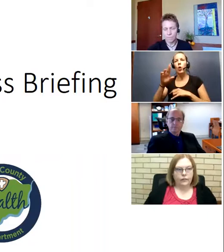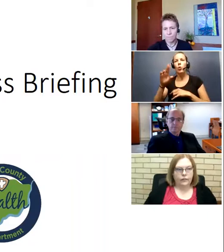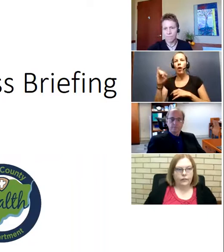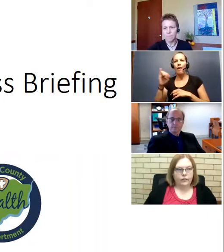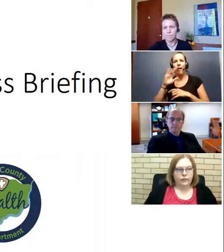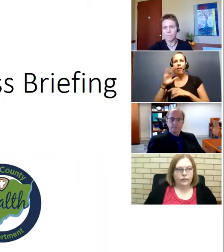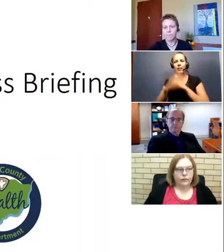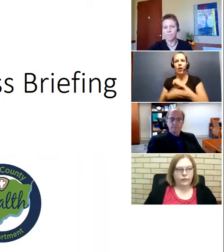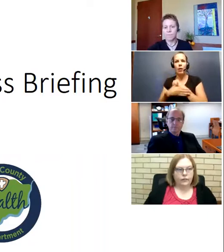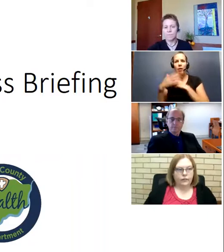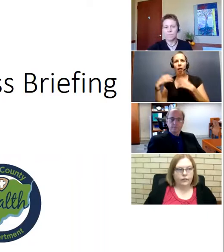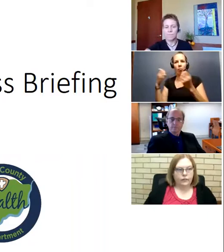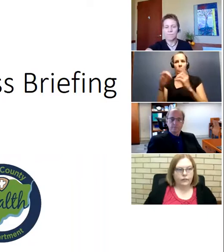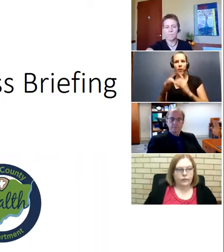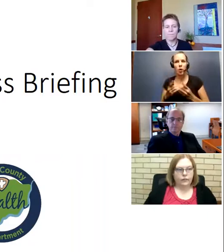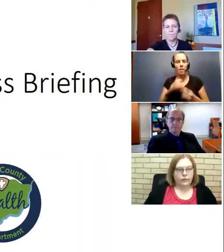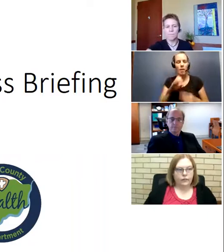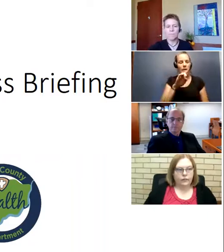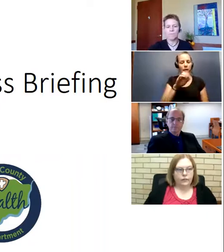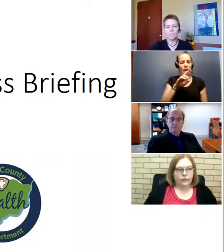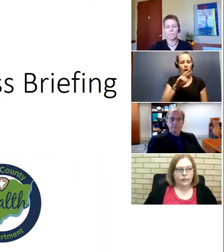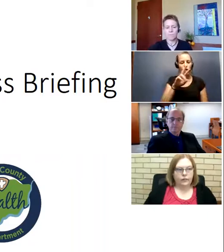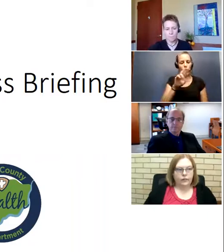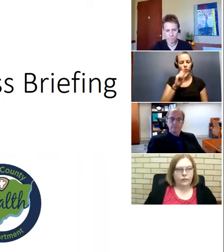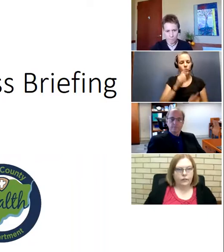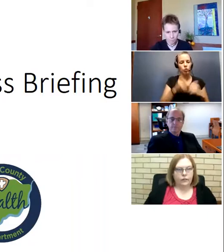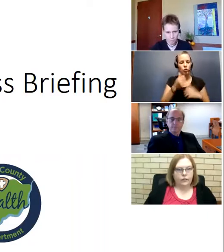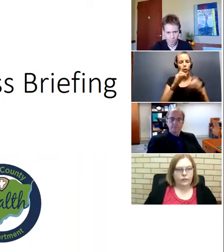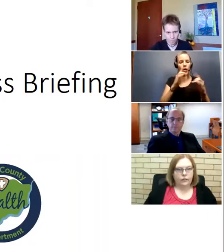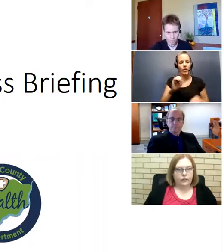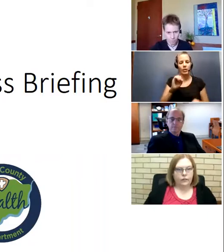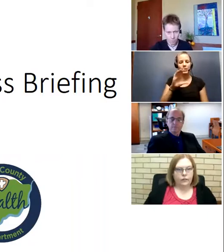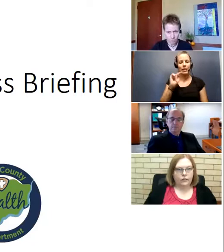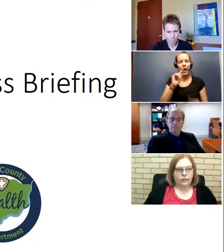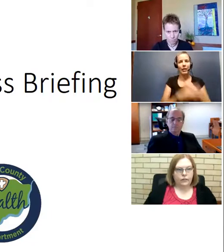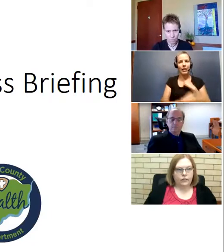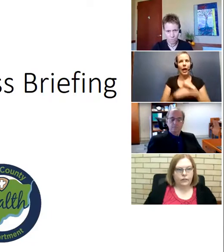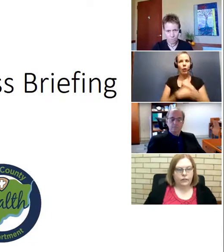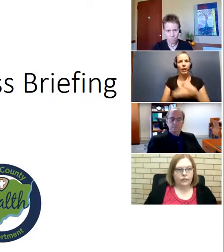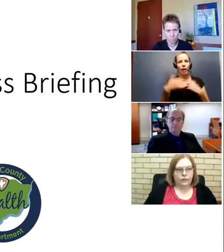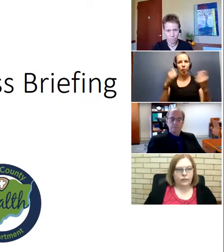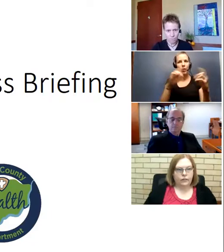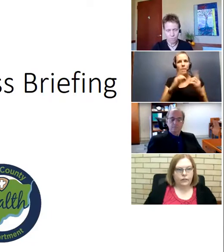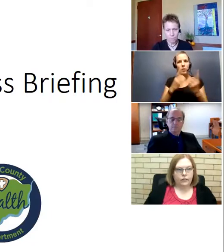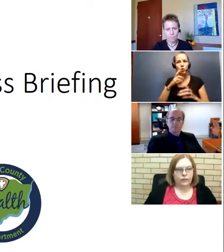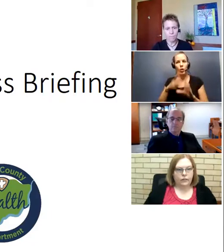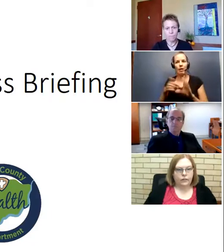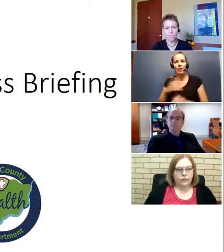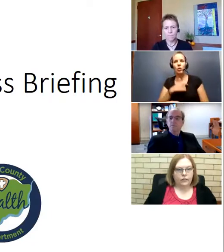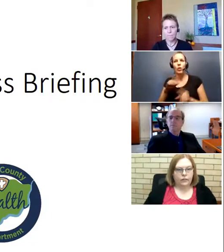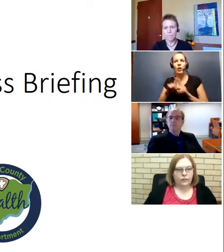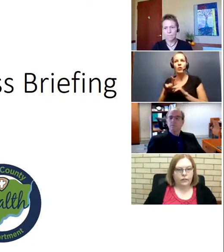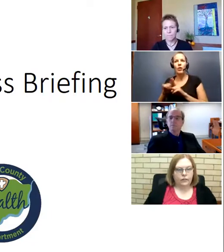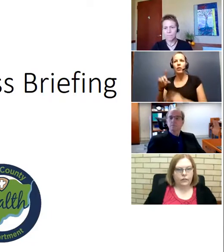Department, Ed Rivers, Director of the Scott County Health Department, and joining us we also have Dr.